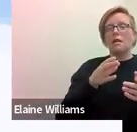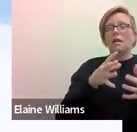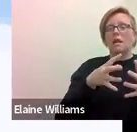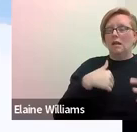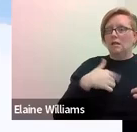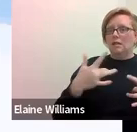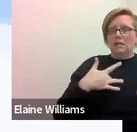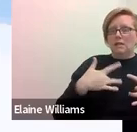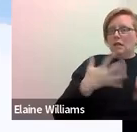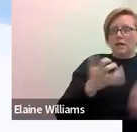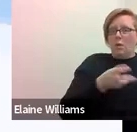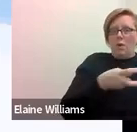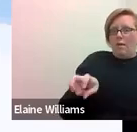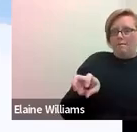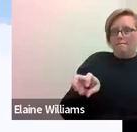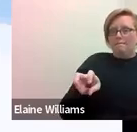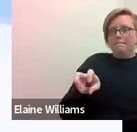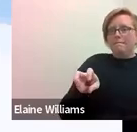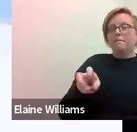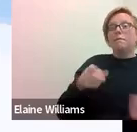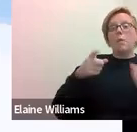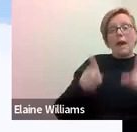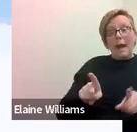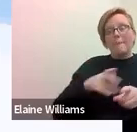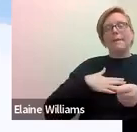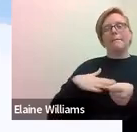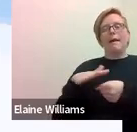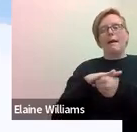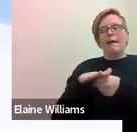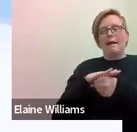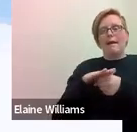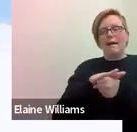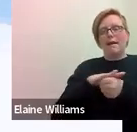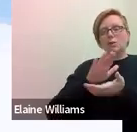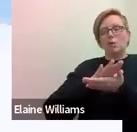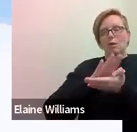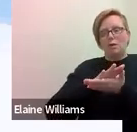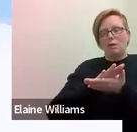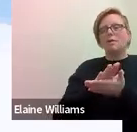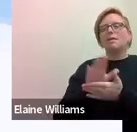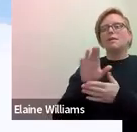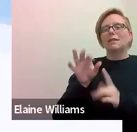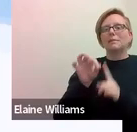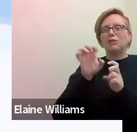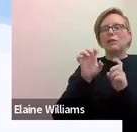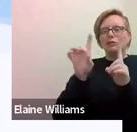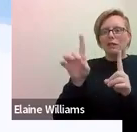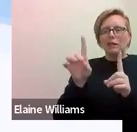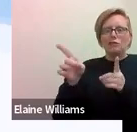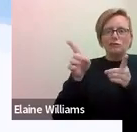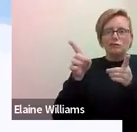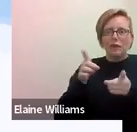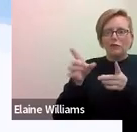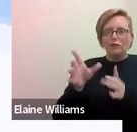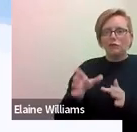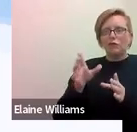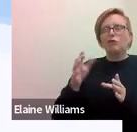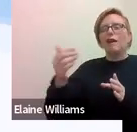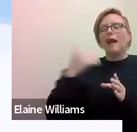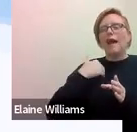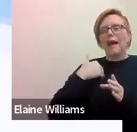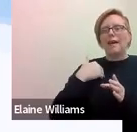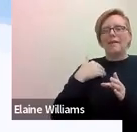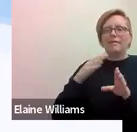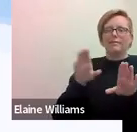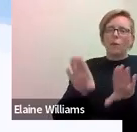was the special ed director had an info night for parents of children with disabilities just to come in,